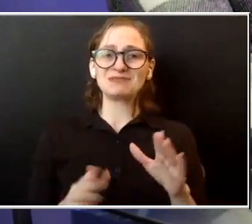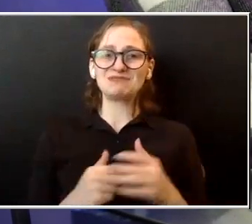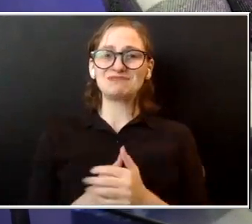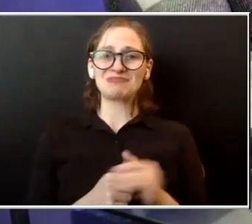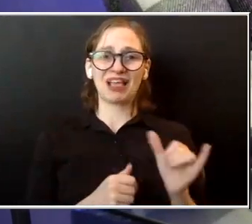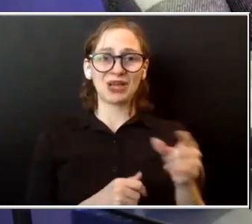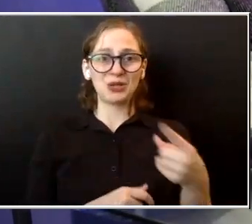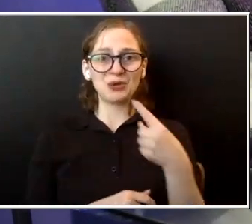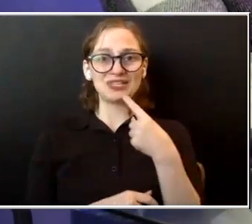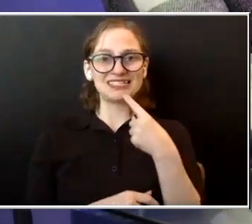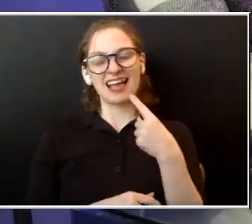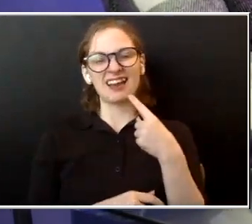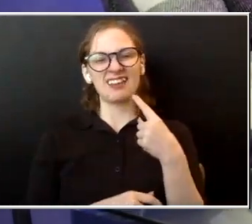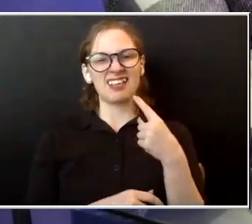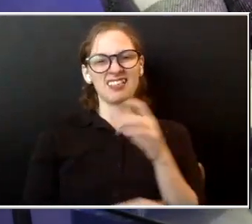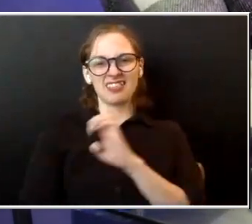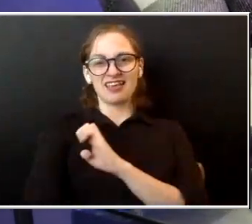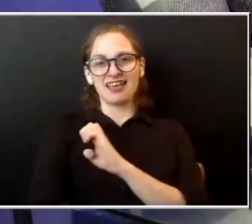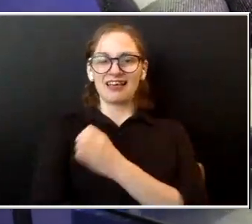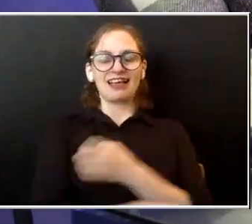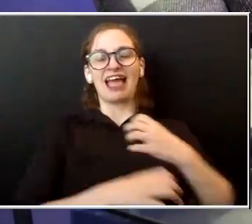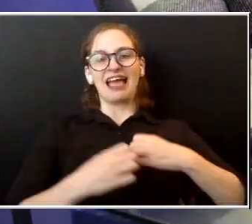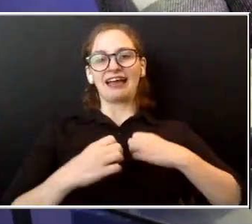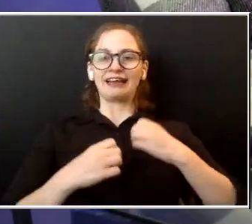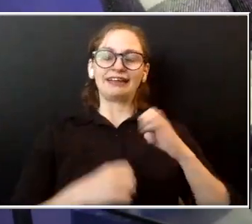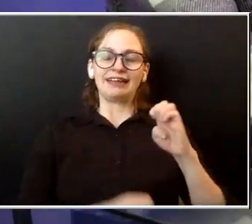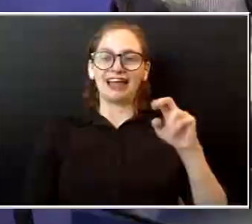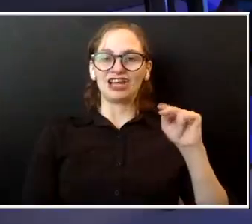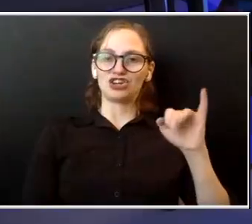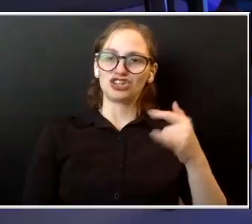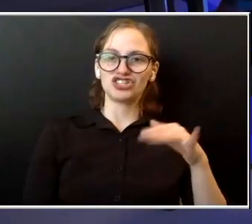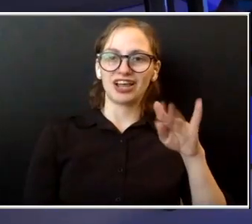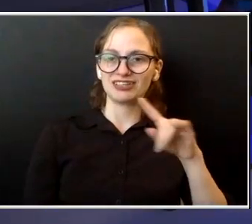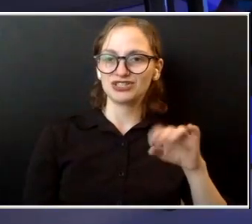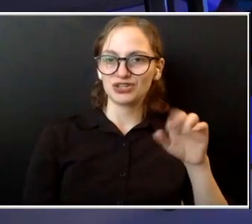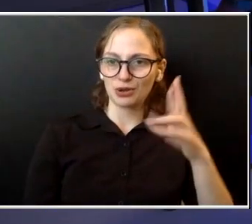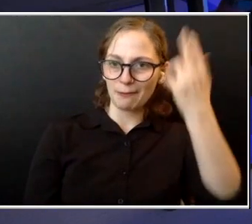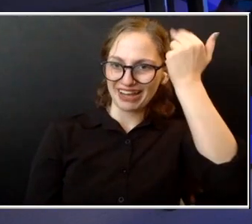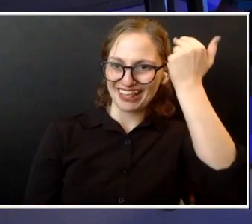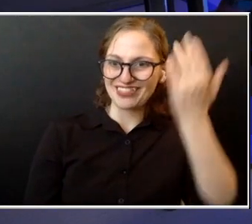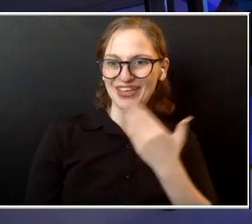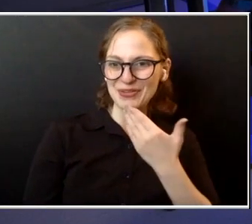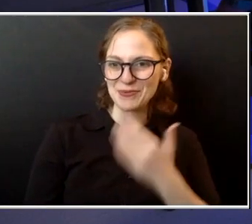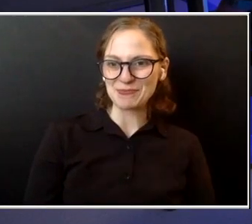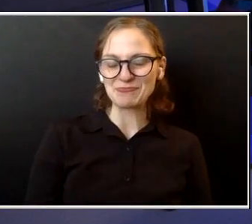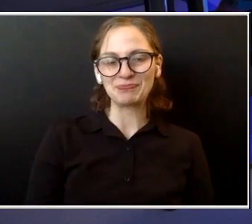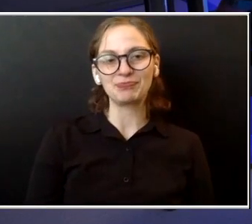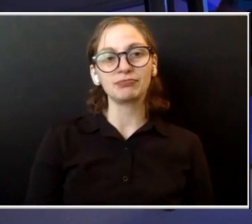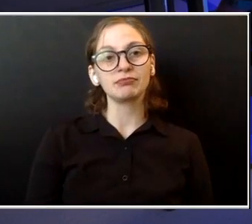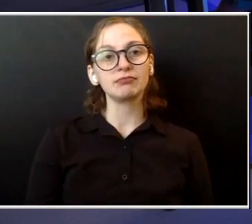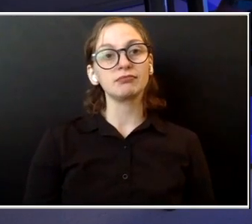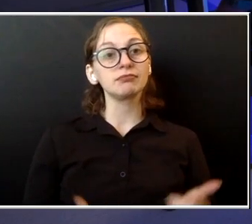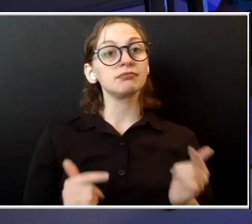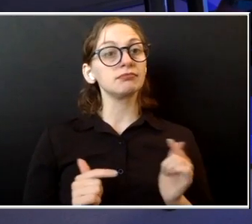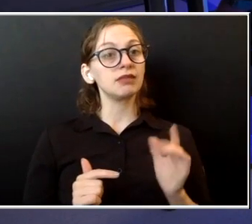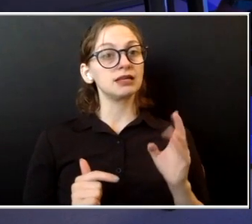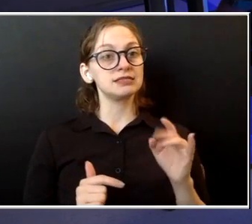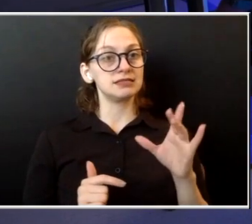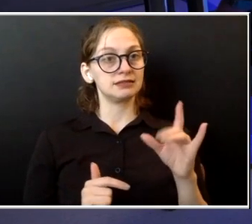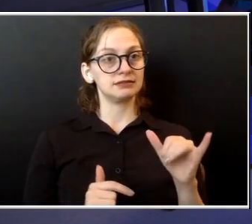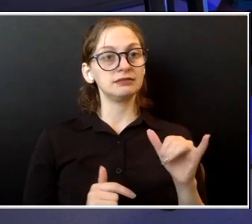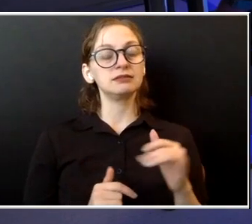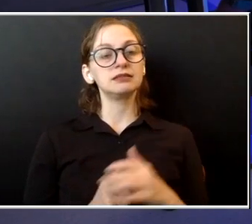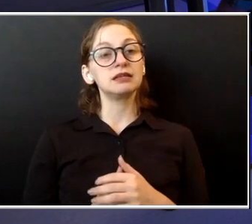Bunny. What can I say? Thank you. That was beautiful. For me, I would just say if anybody is